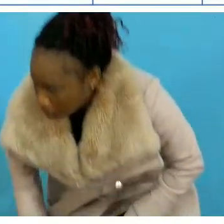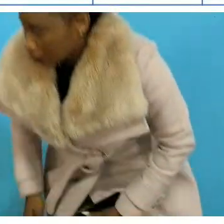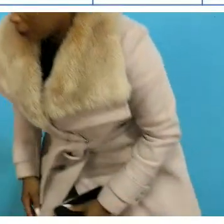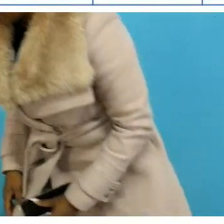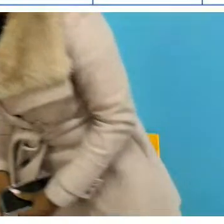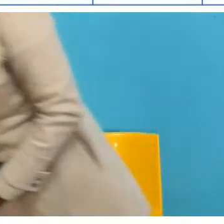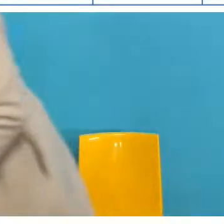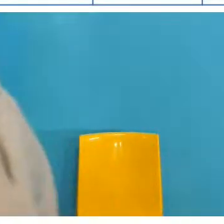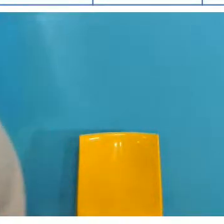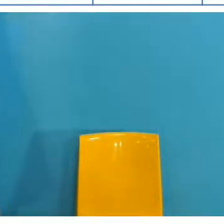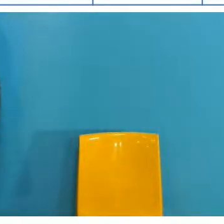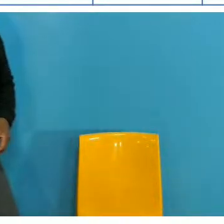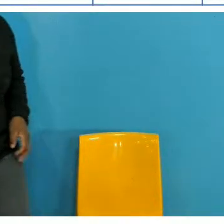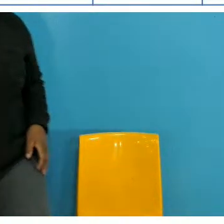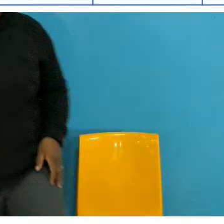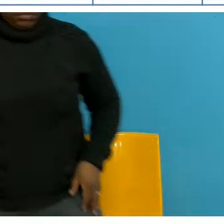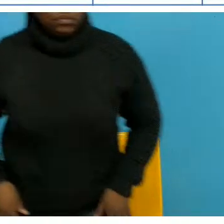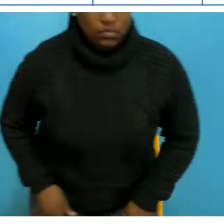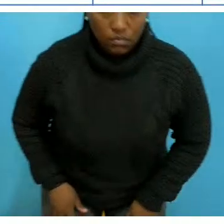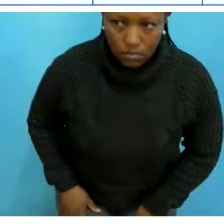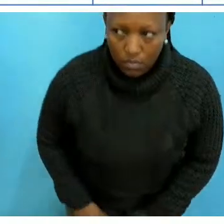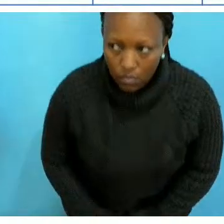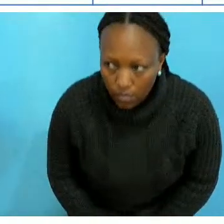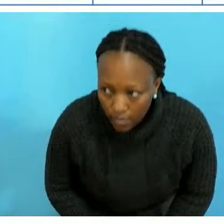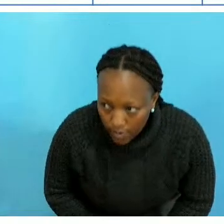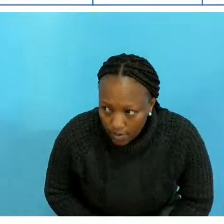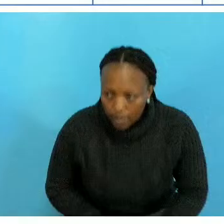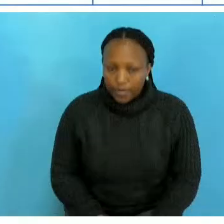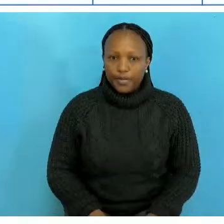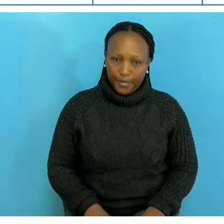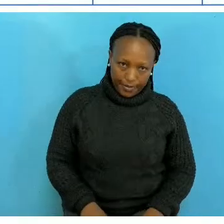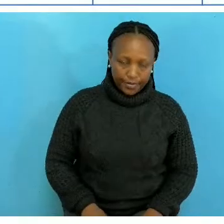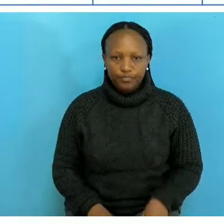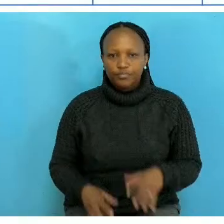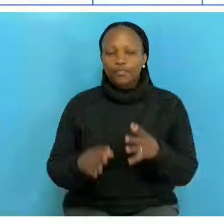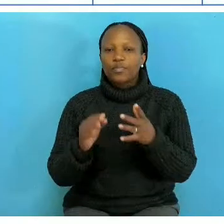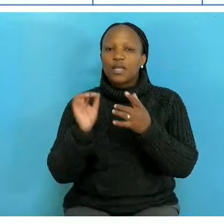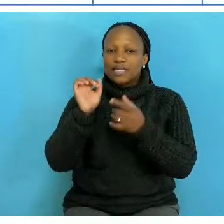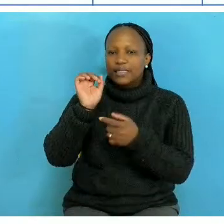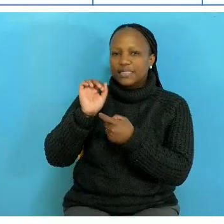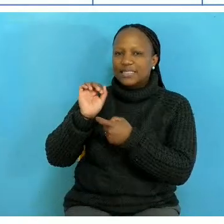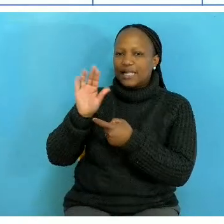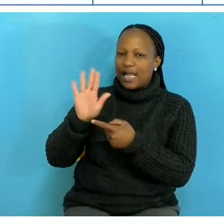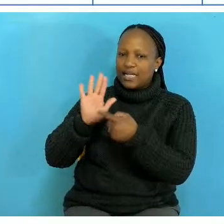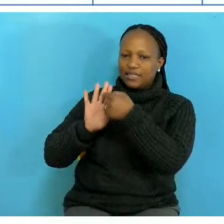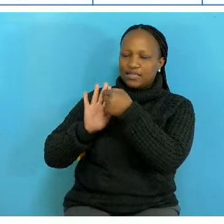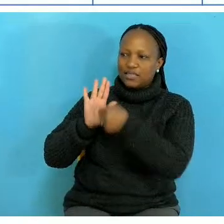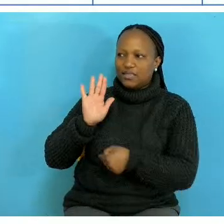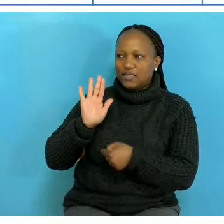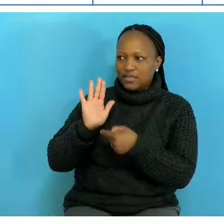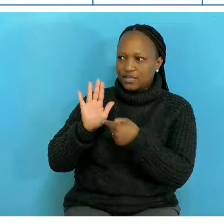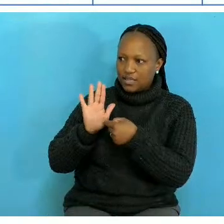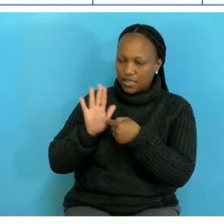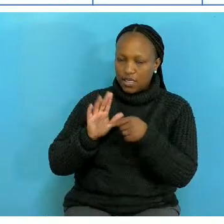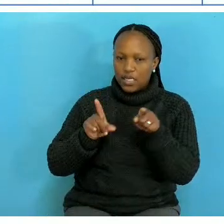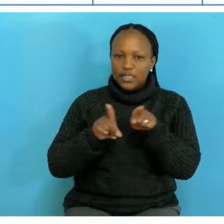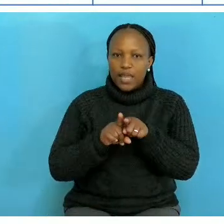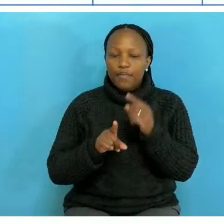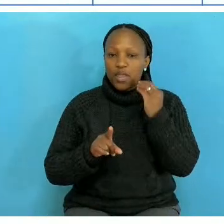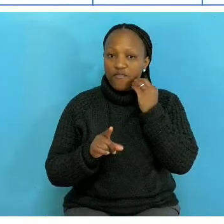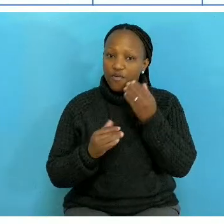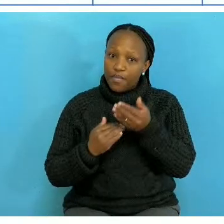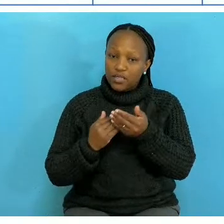The next slide is the same information, just broken down into economic